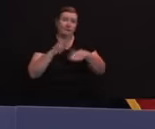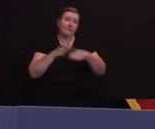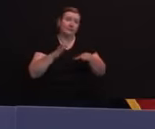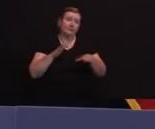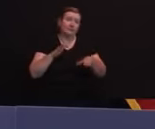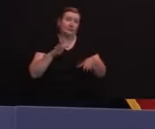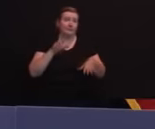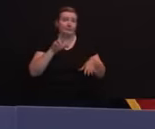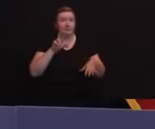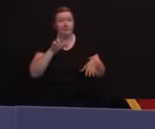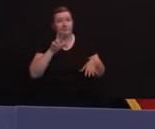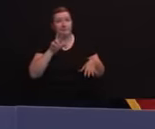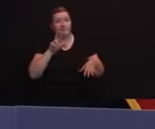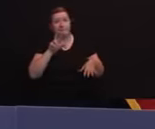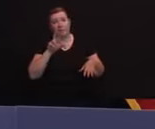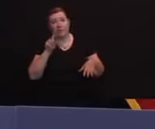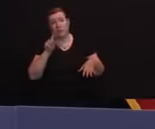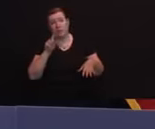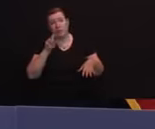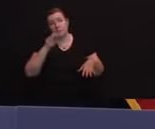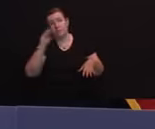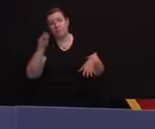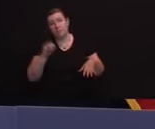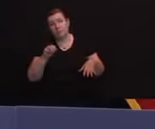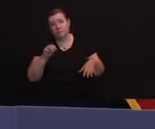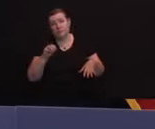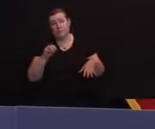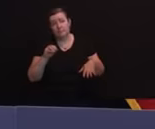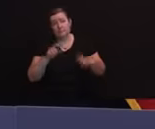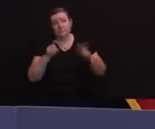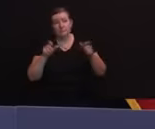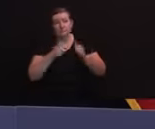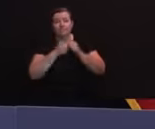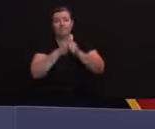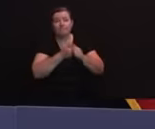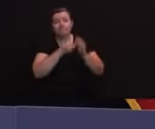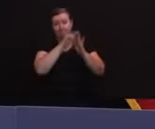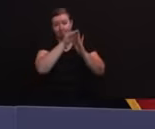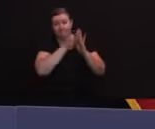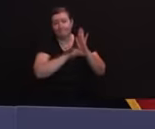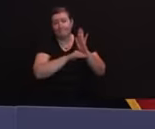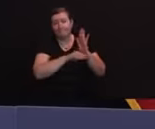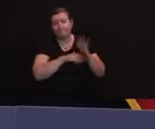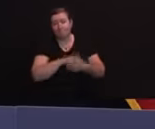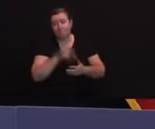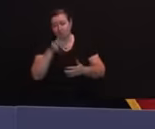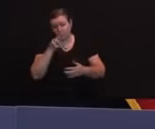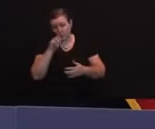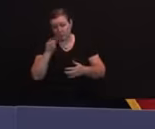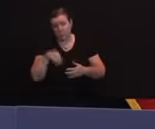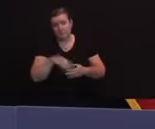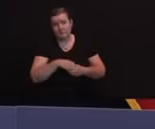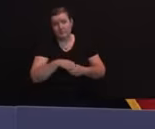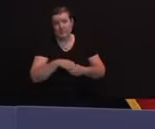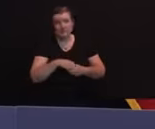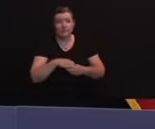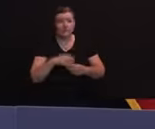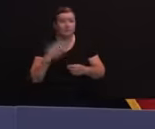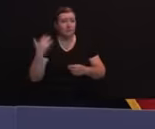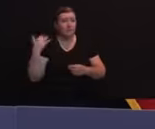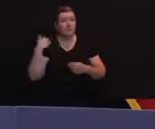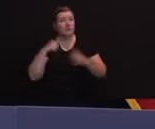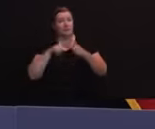30%, 31% adhere. That was what we used back in beginning of the